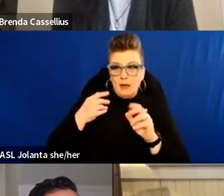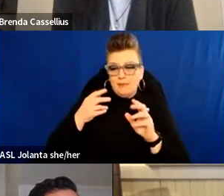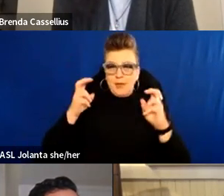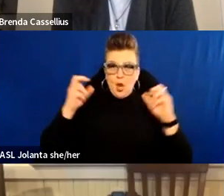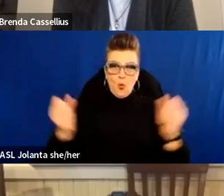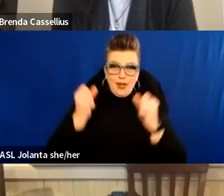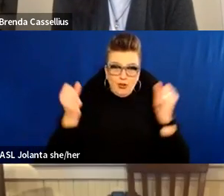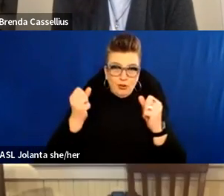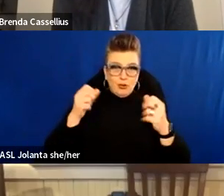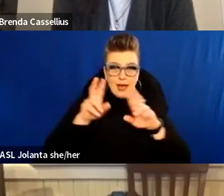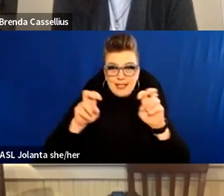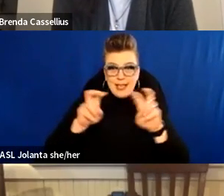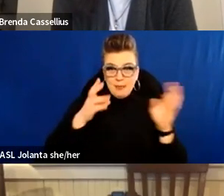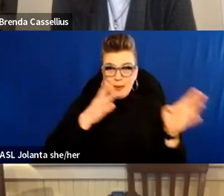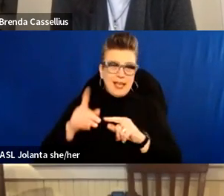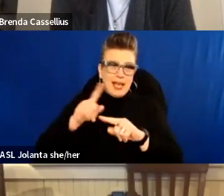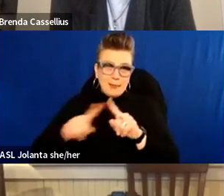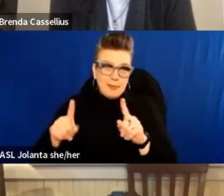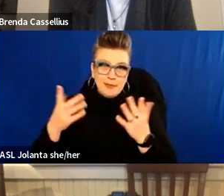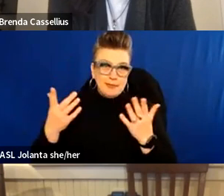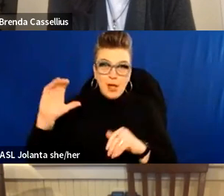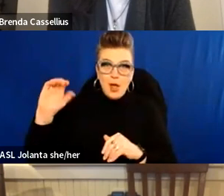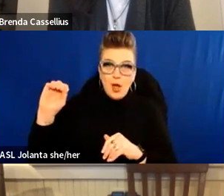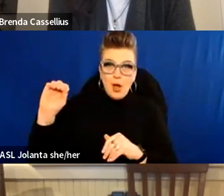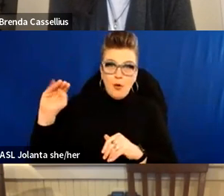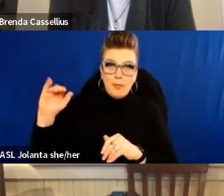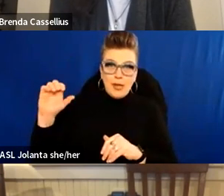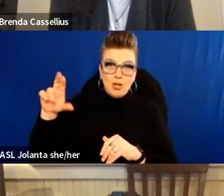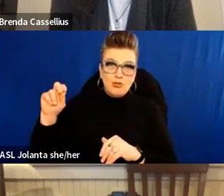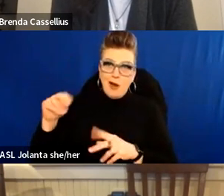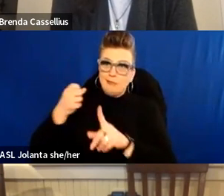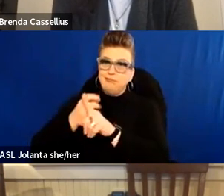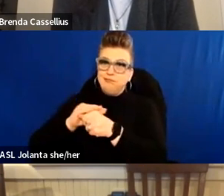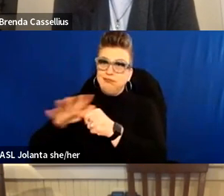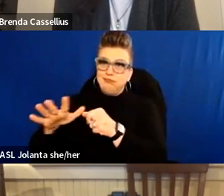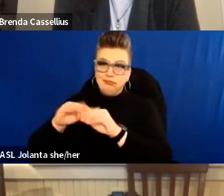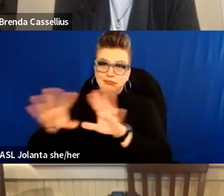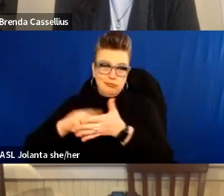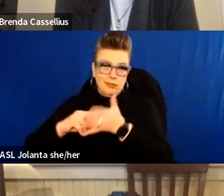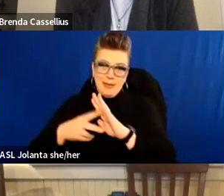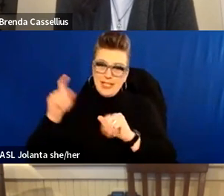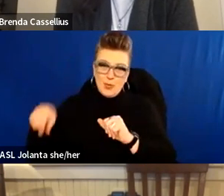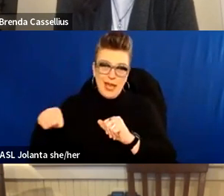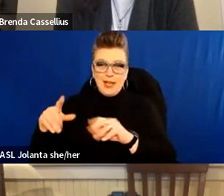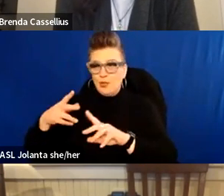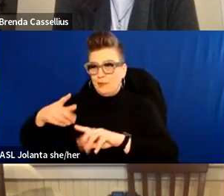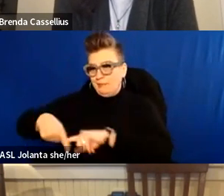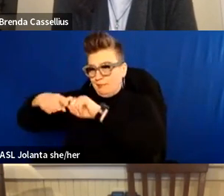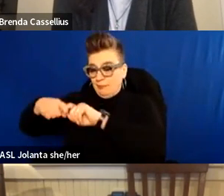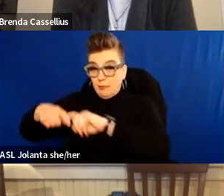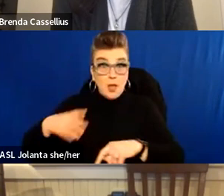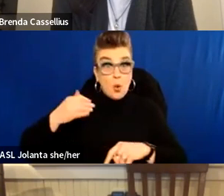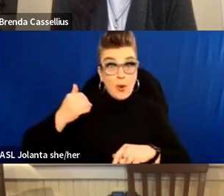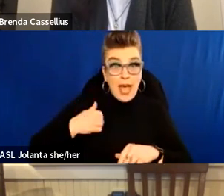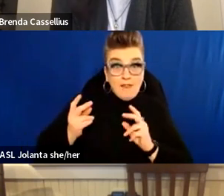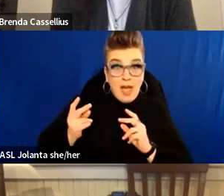the surge you know we've had to delay that winter assessment prior but we have acceleration academies for our students to help catch them